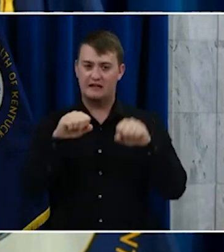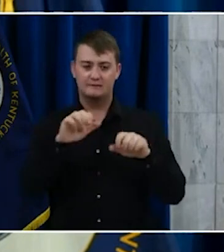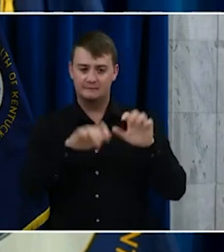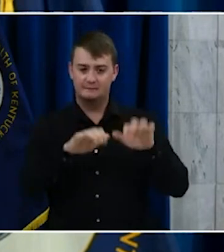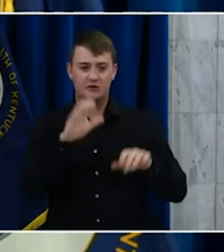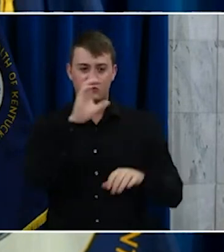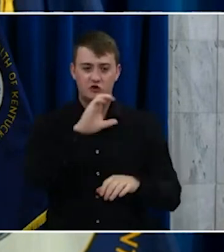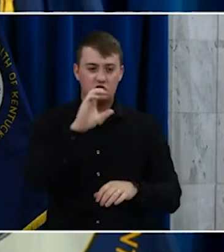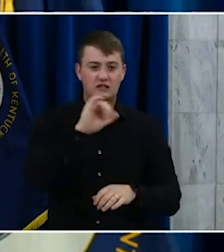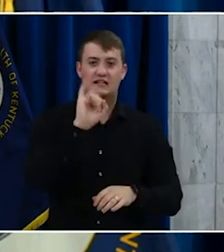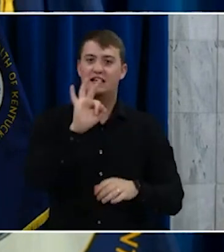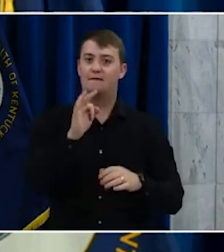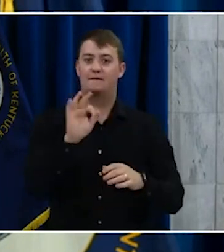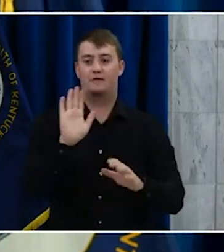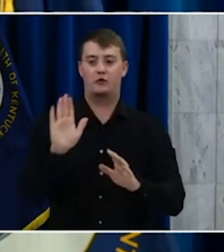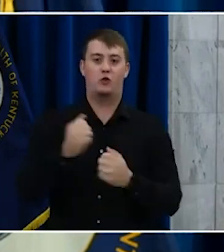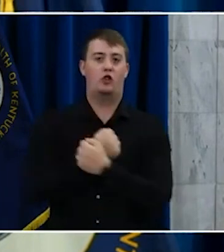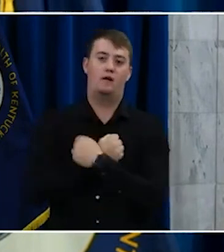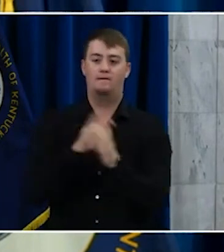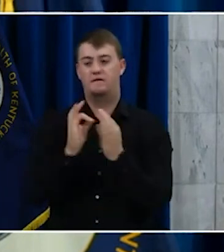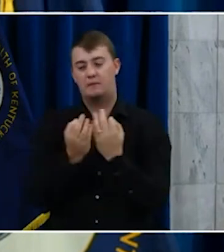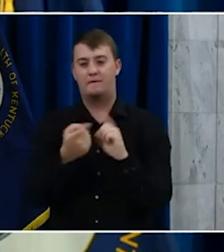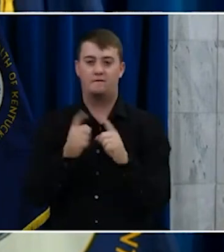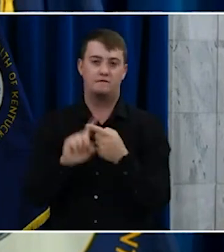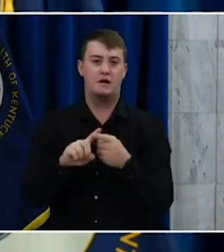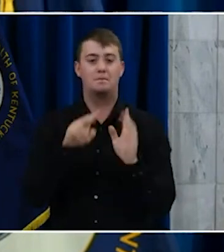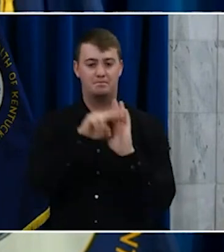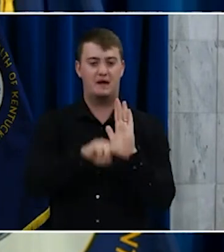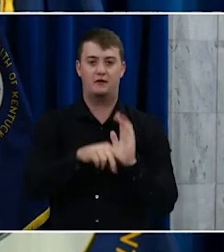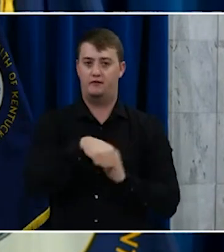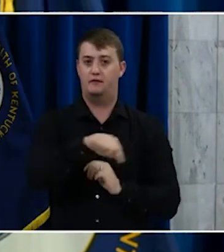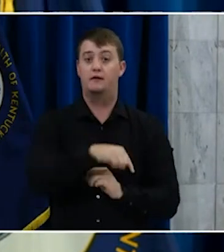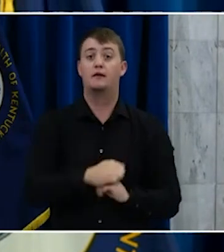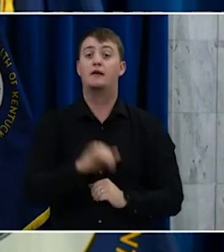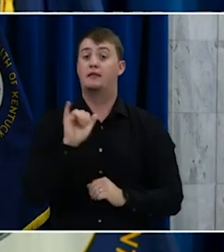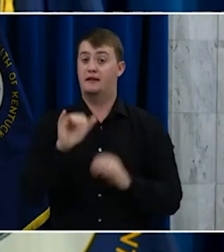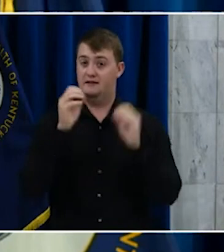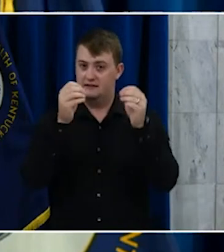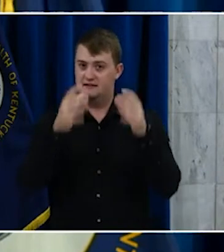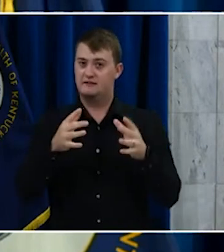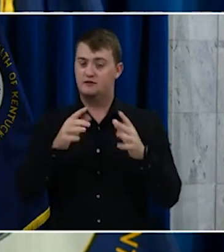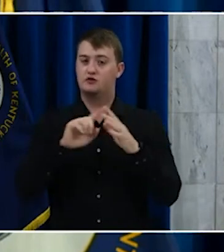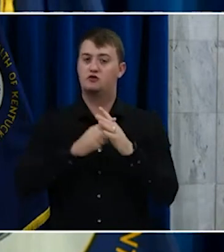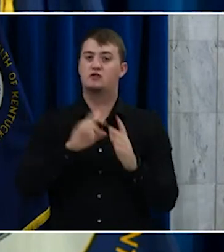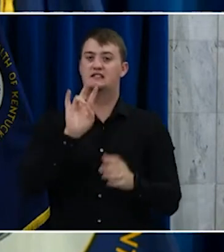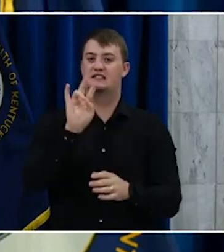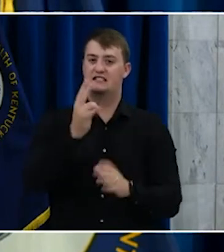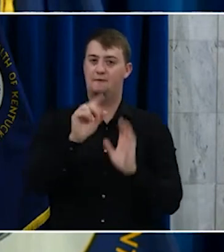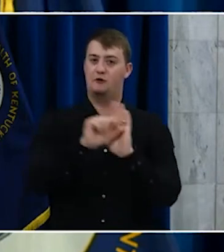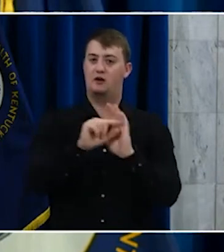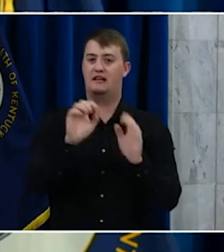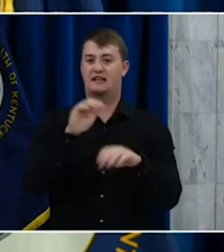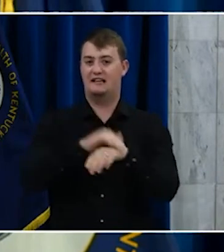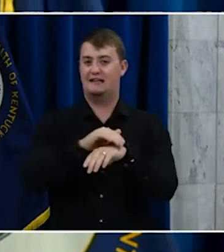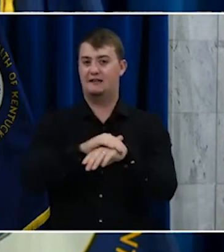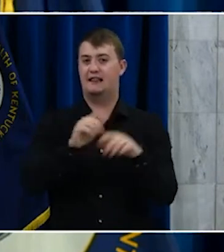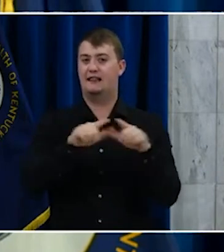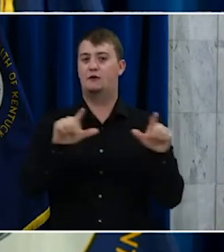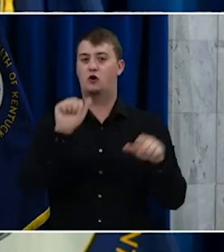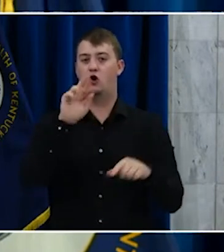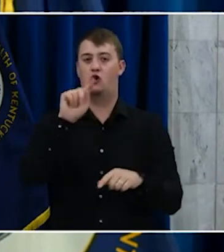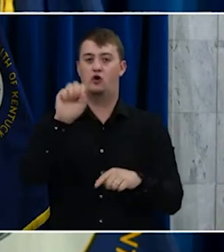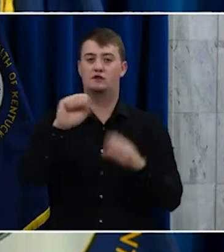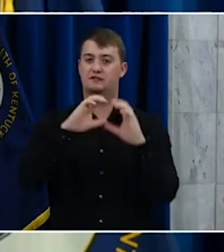if loved ones are buried here. This teacher begins her seventh grade English language arts